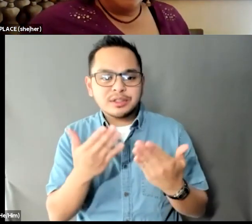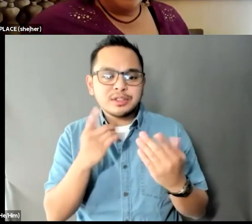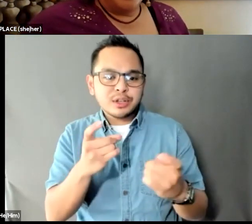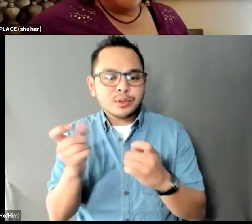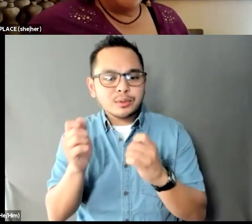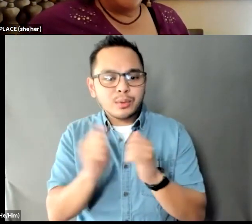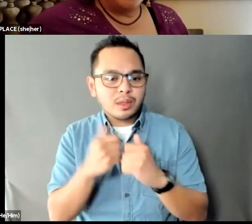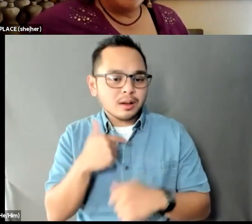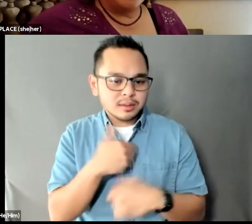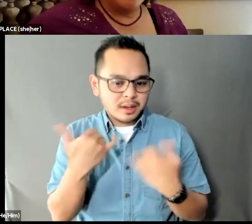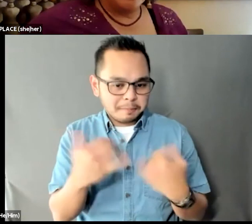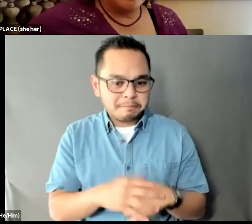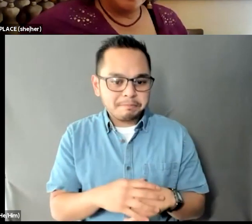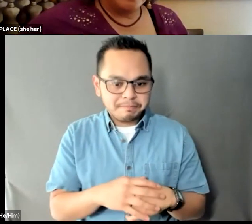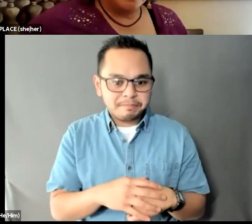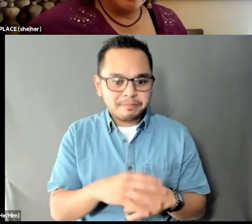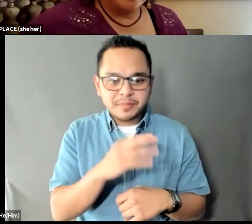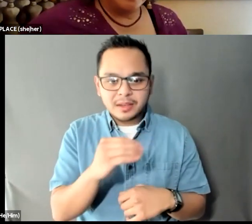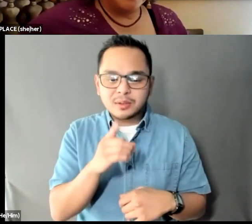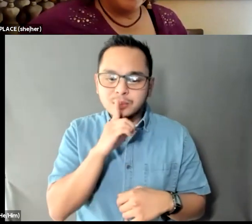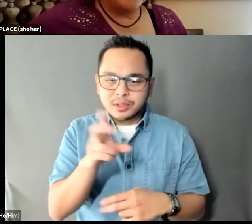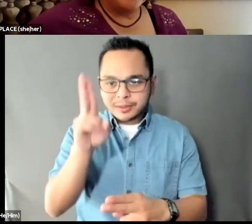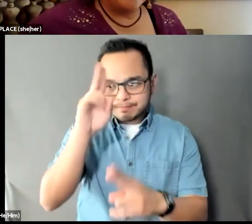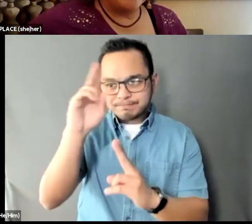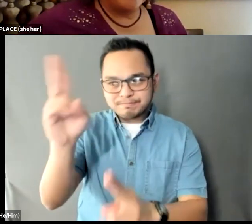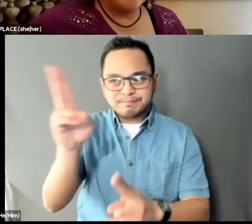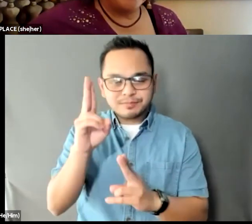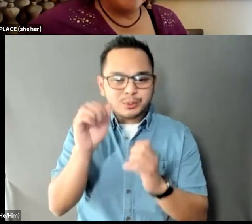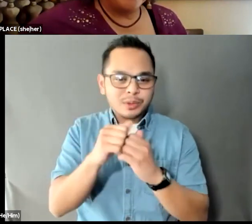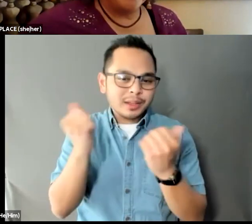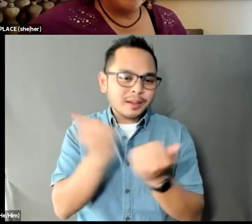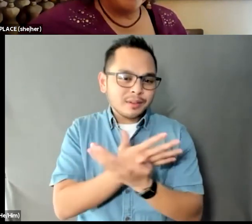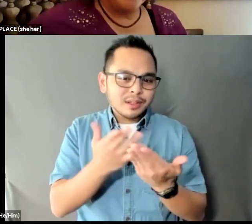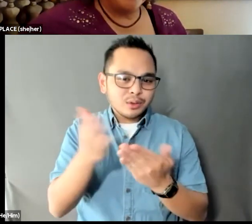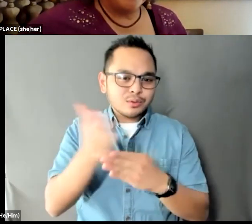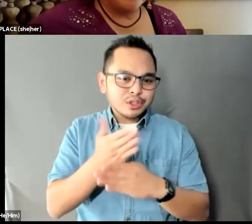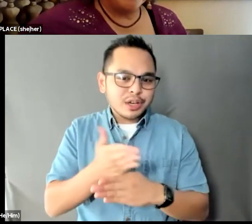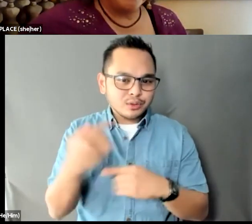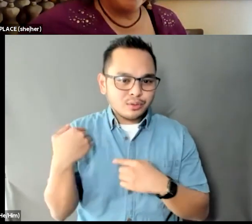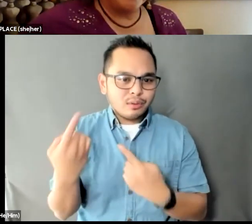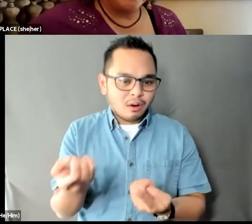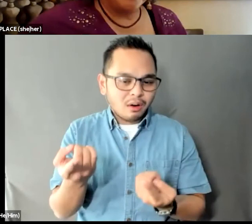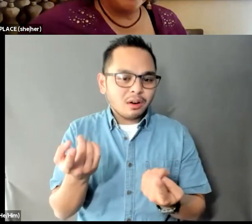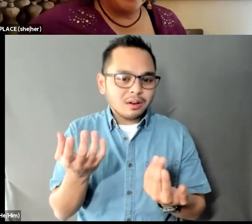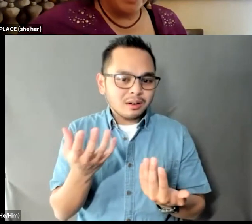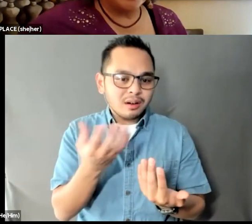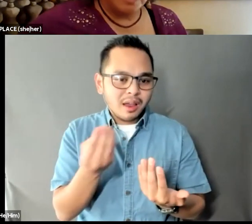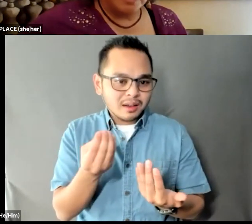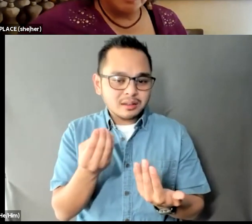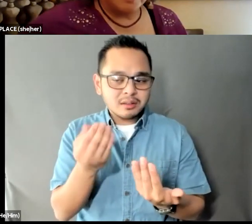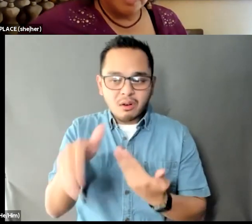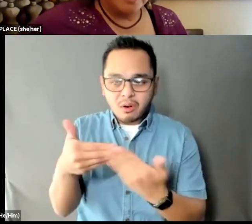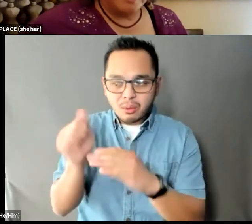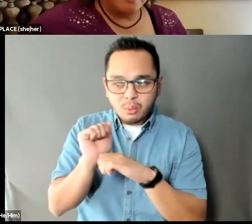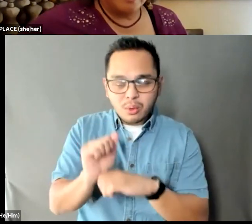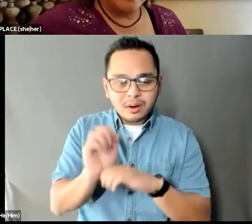today. And I am so honored by everything that you've shared so openly, and also by the work and the